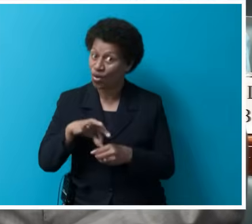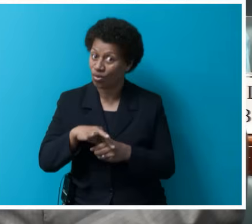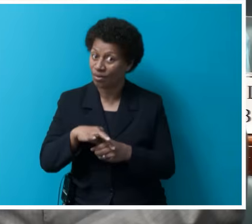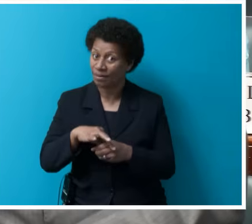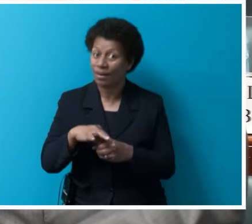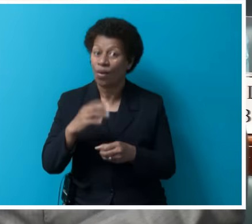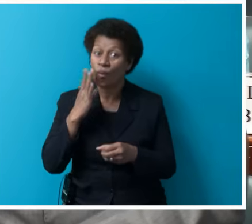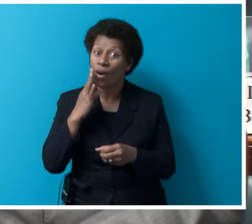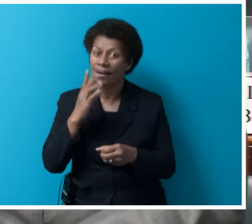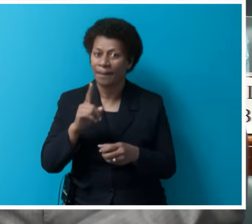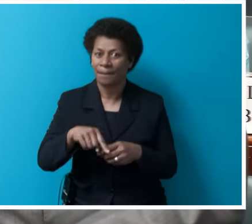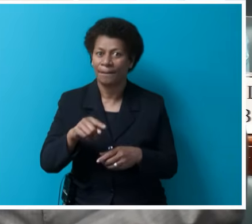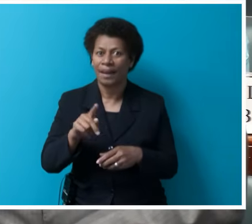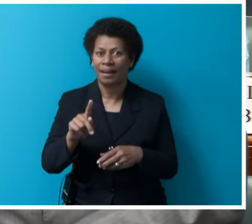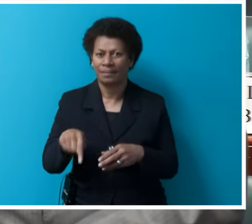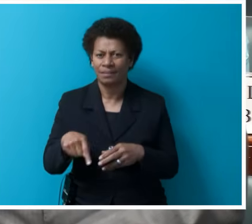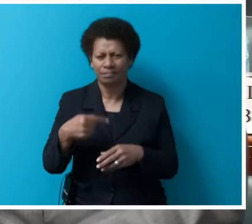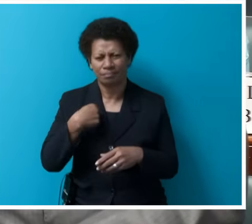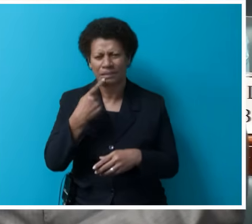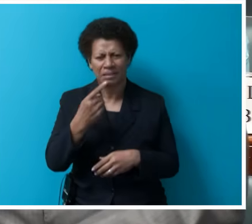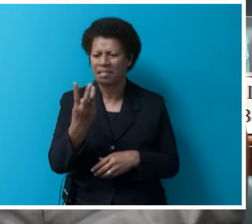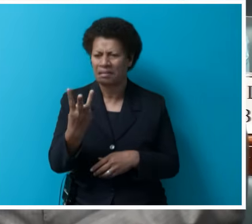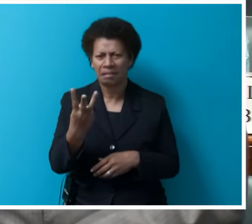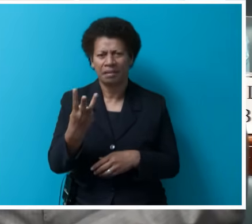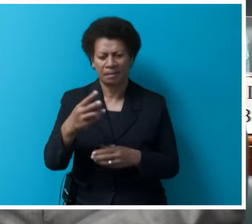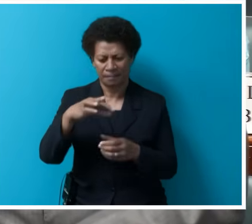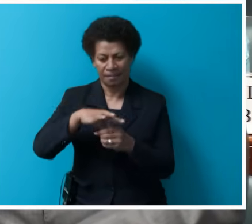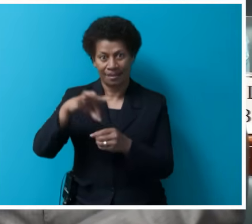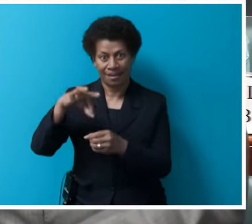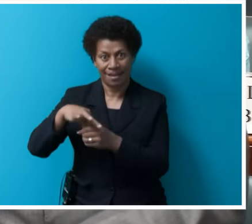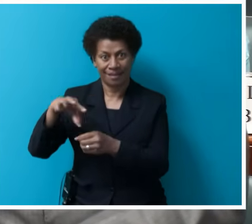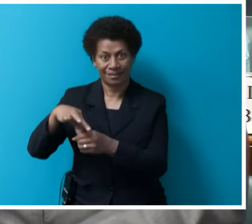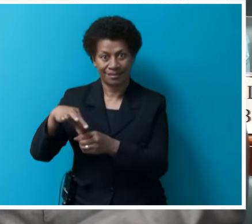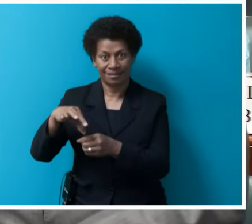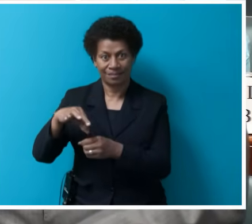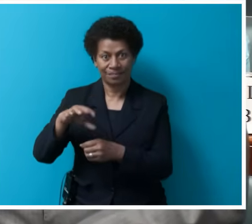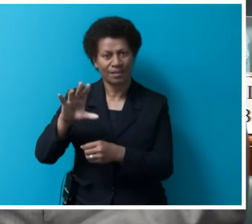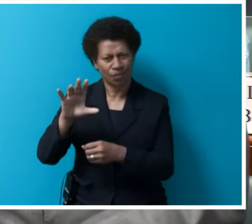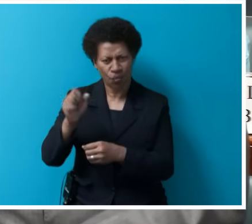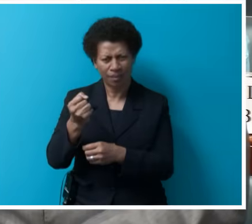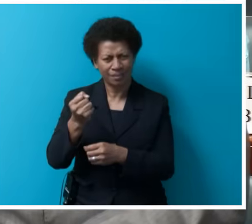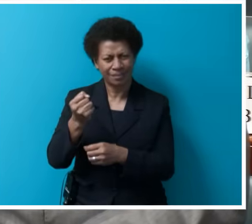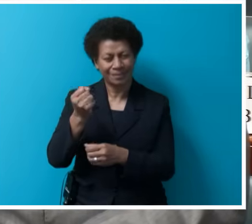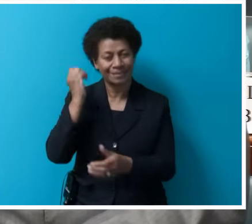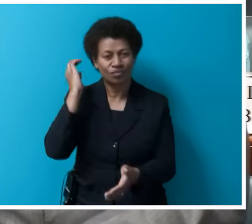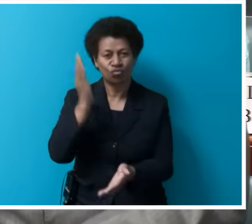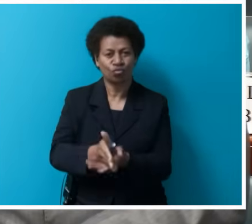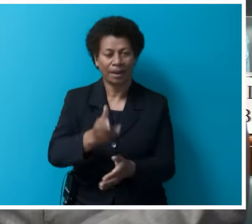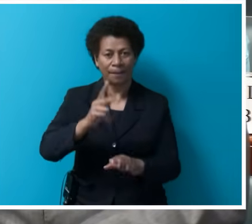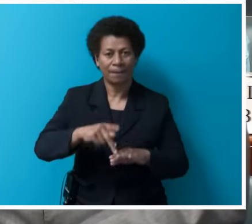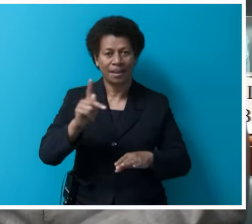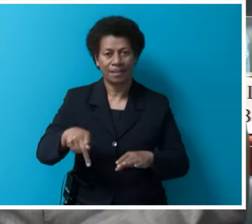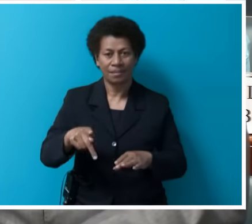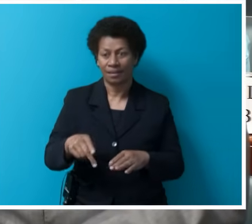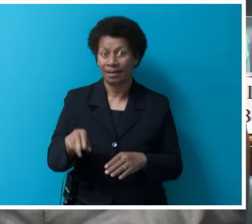into parliament. He fought 2 elections, did not make it to parliament in the first round until someone else vacated the seat. That's why I